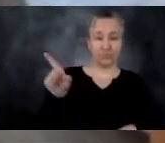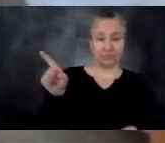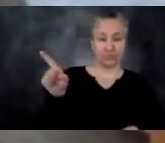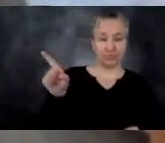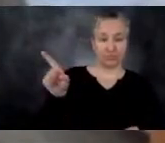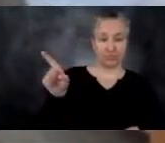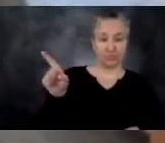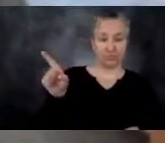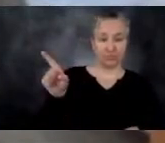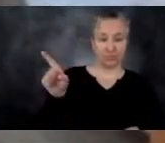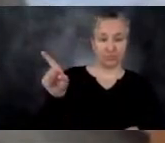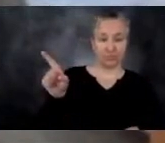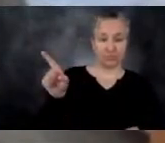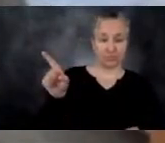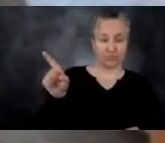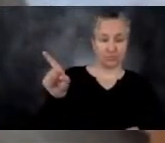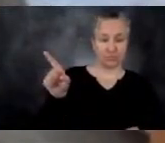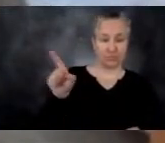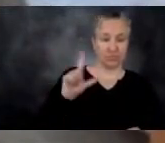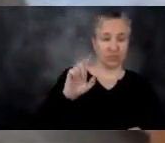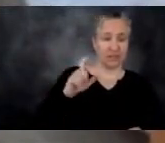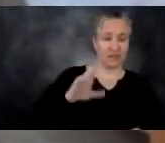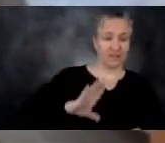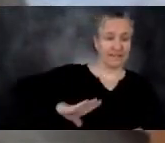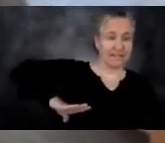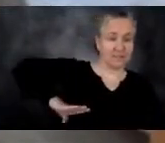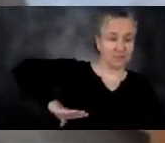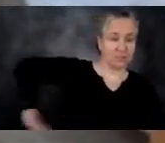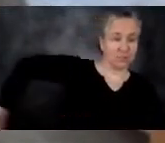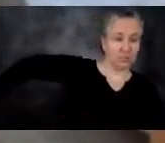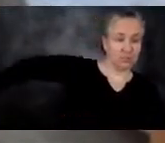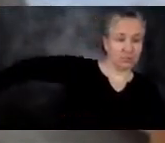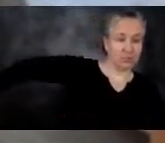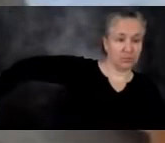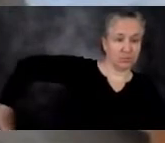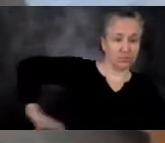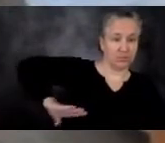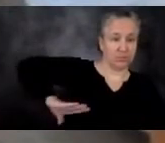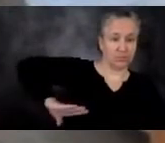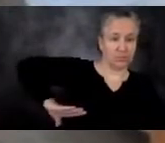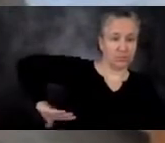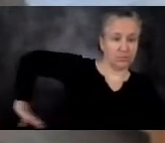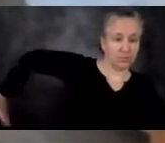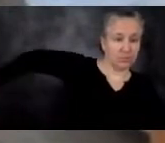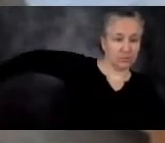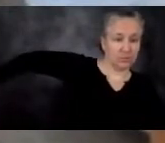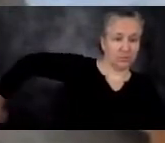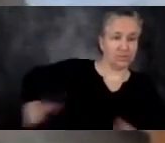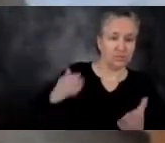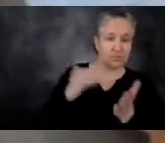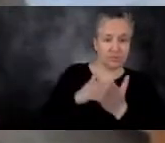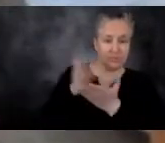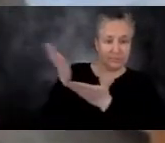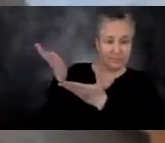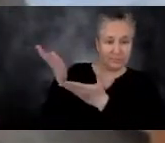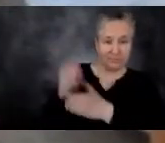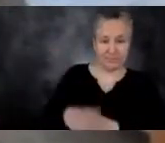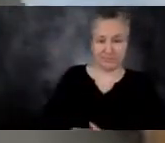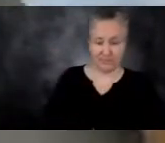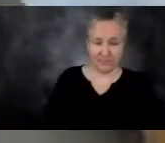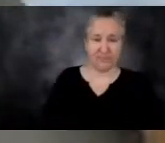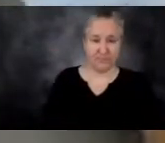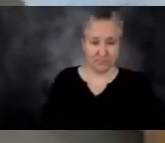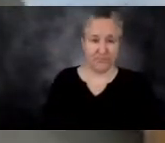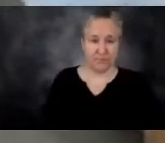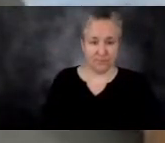degrees. I'm going to press my heel behind me like I'm kicking the wall, and I'm going to bring it back in and heel back and